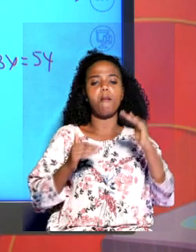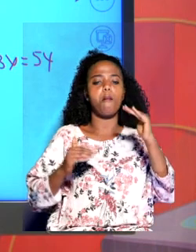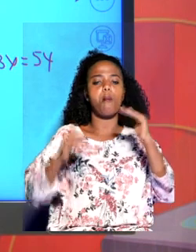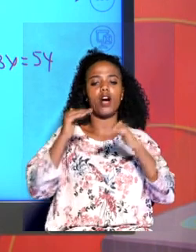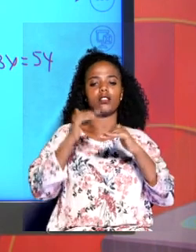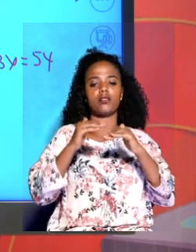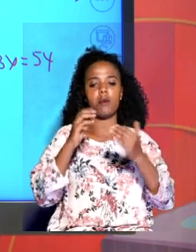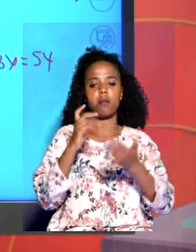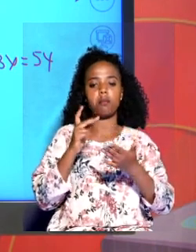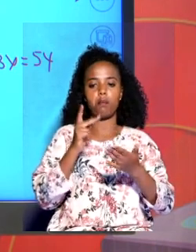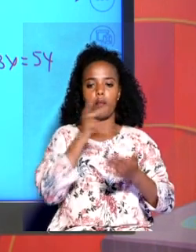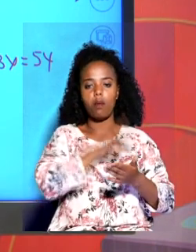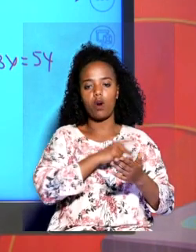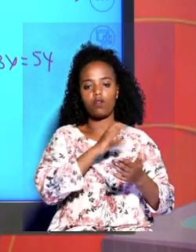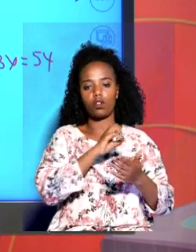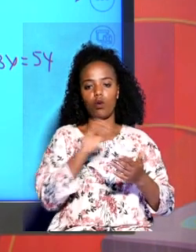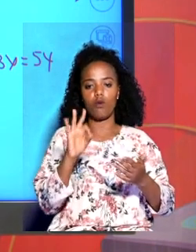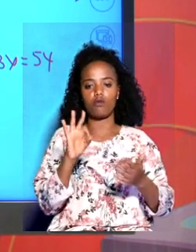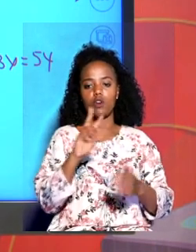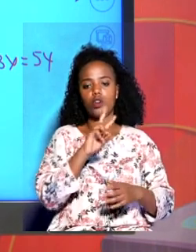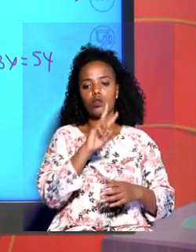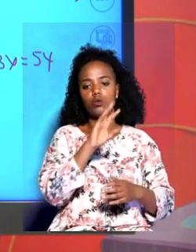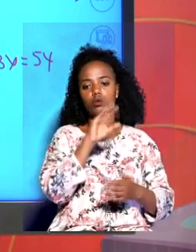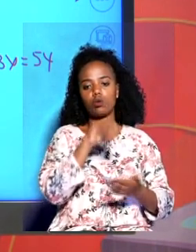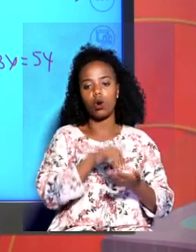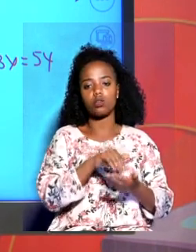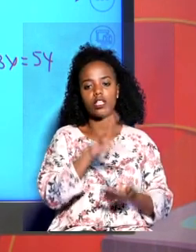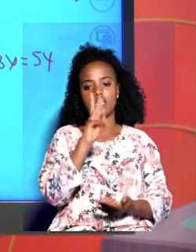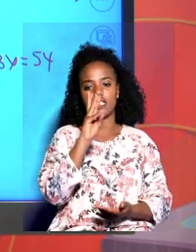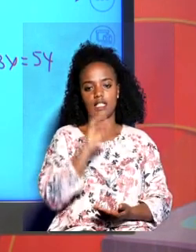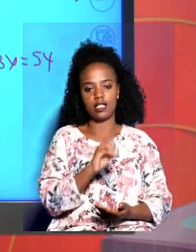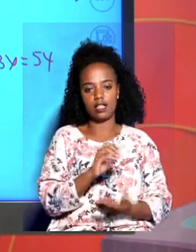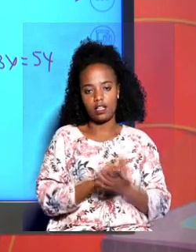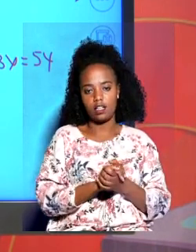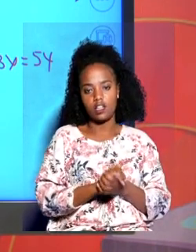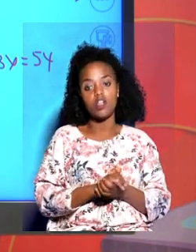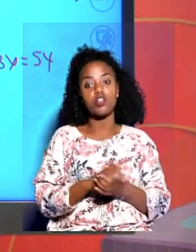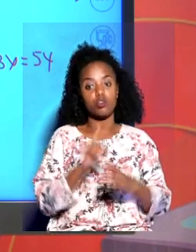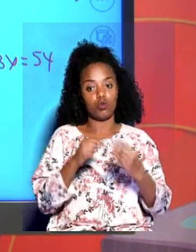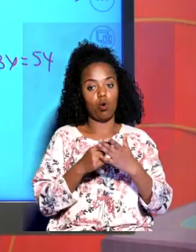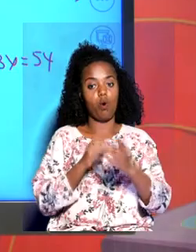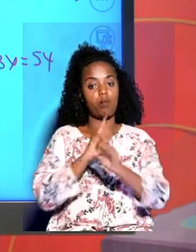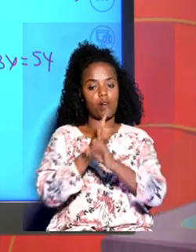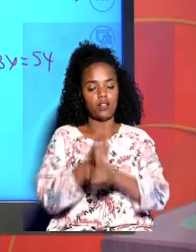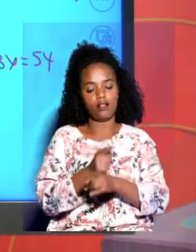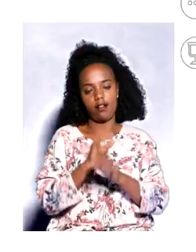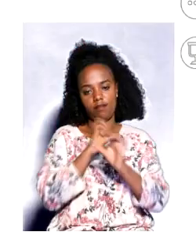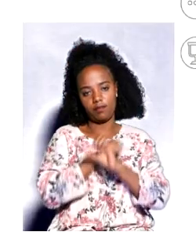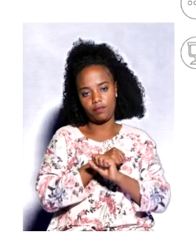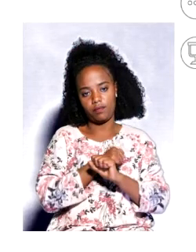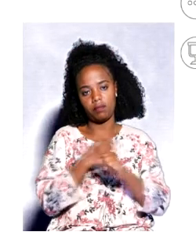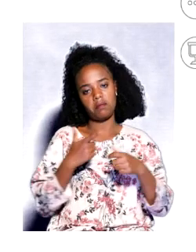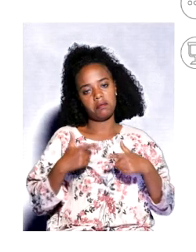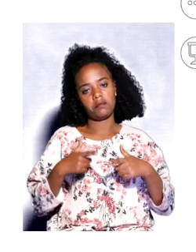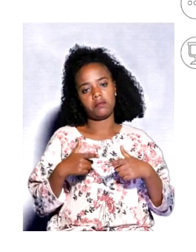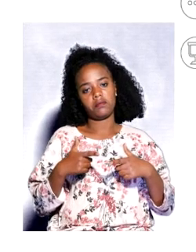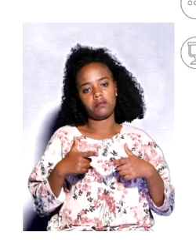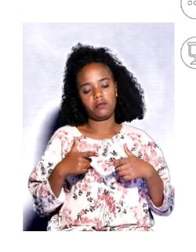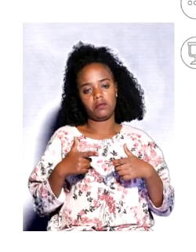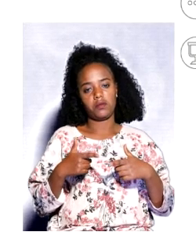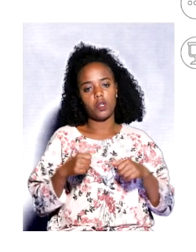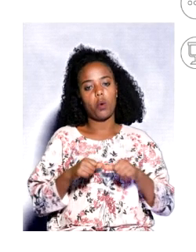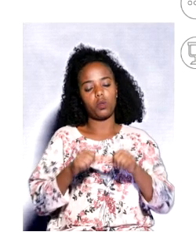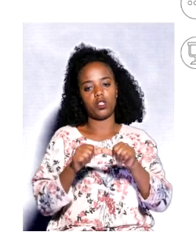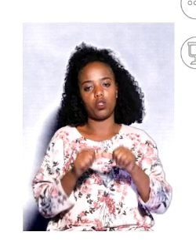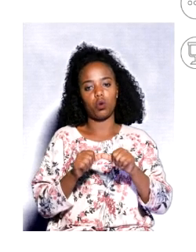maximum profit of 2060. So this is the answer. Now let's continue.